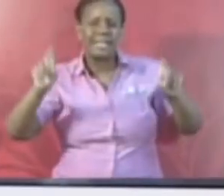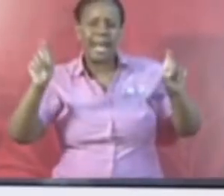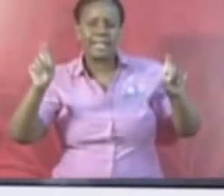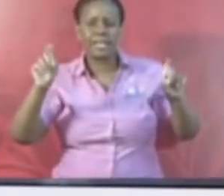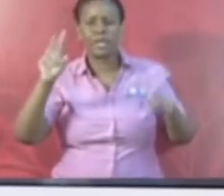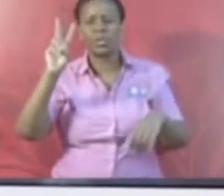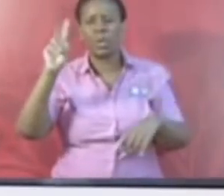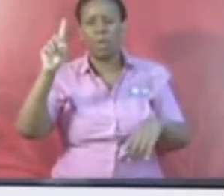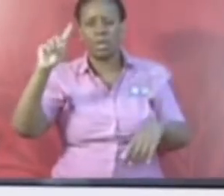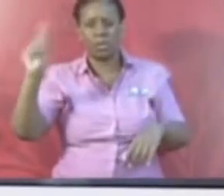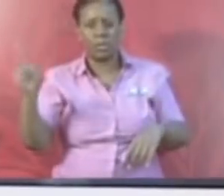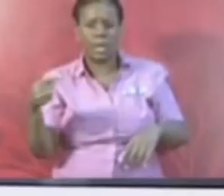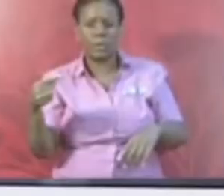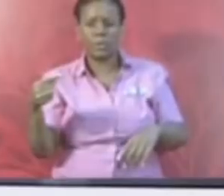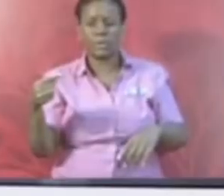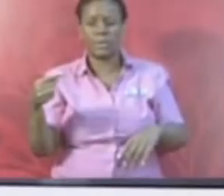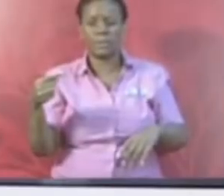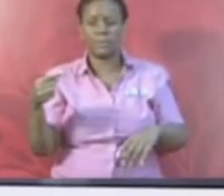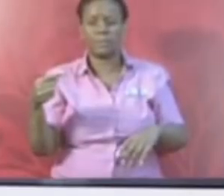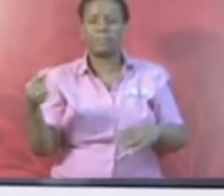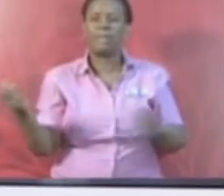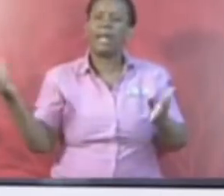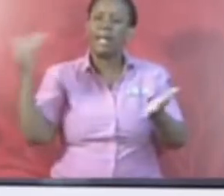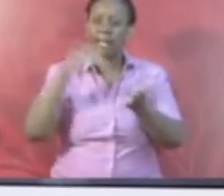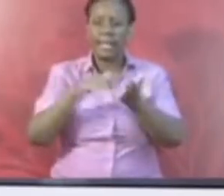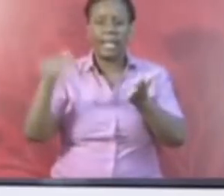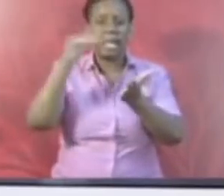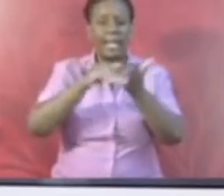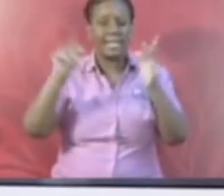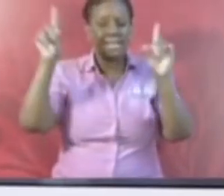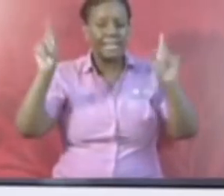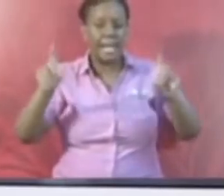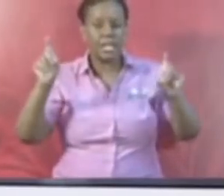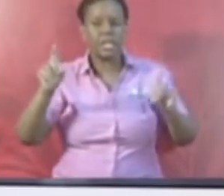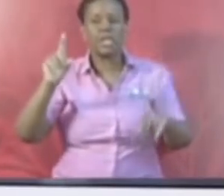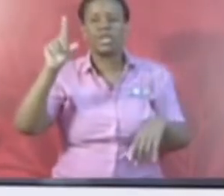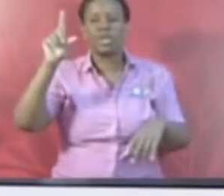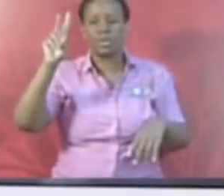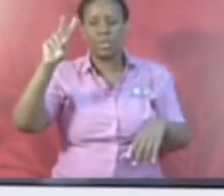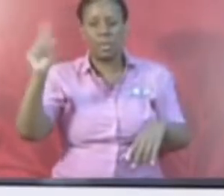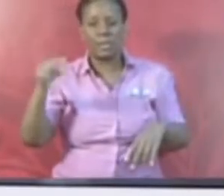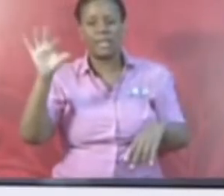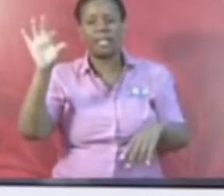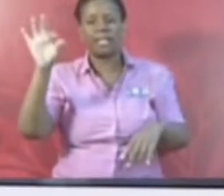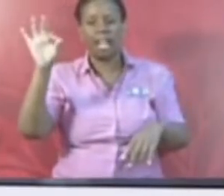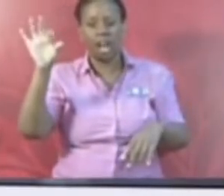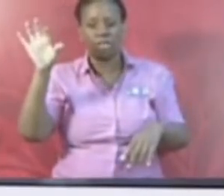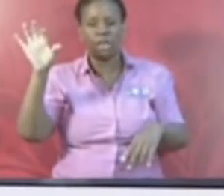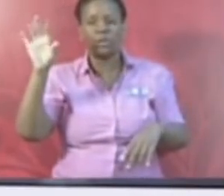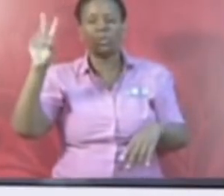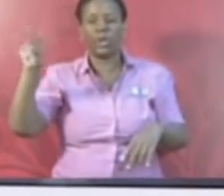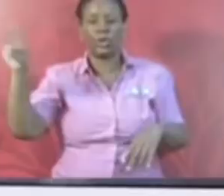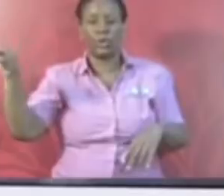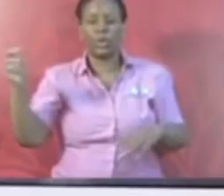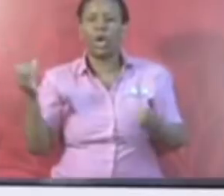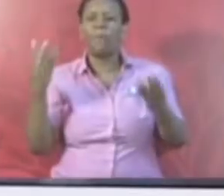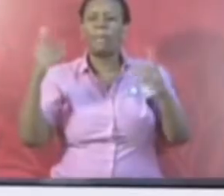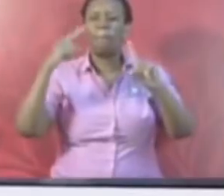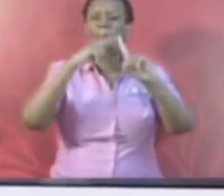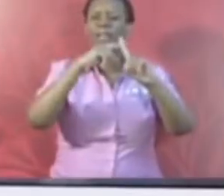21,770. The number of repeated tests, 2,922. Number of samples which have tested positive are now